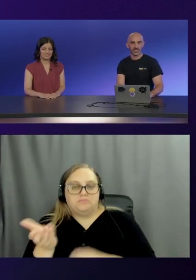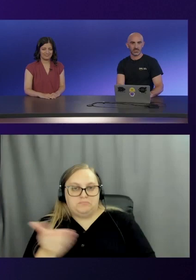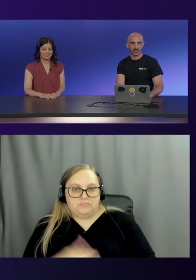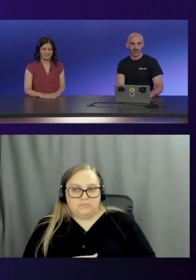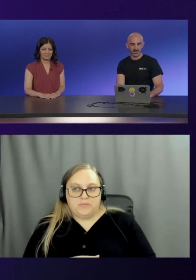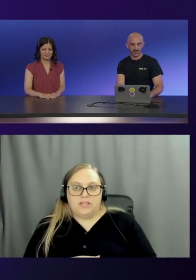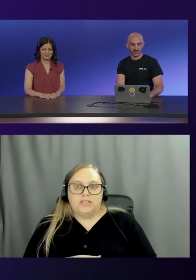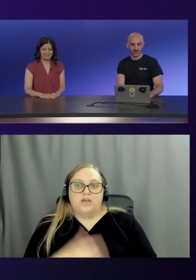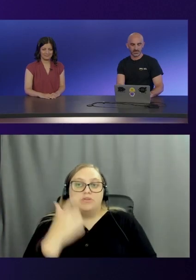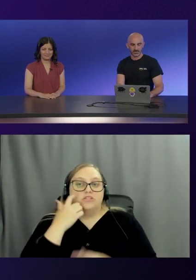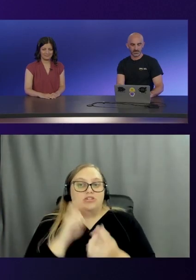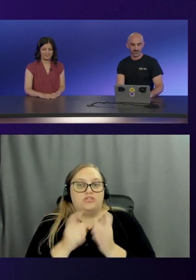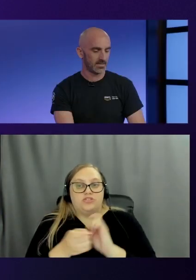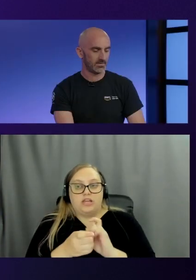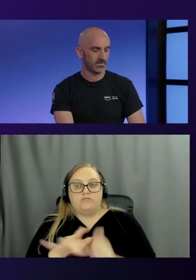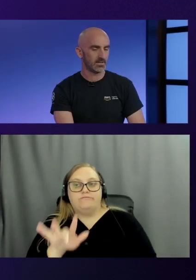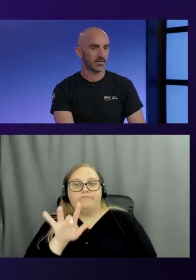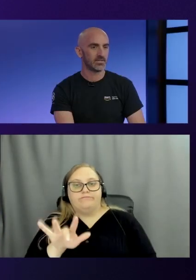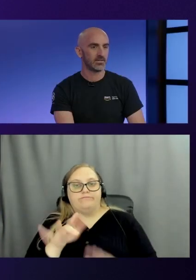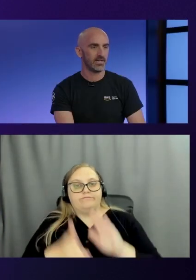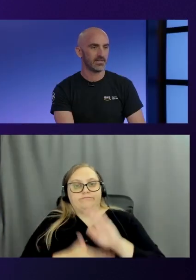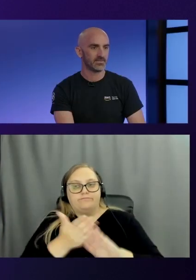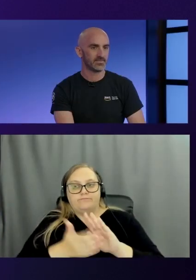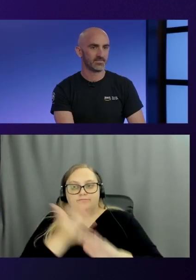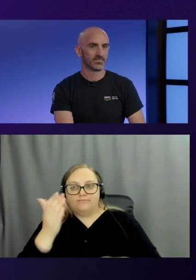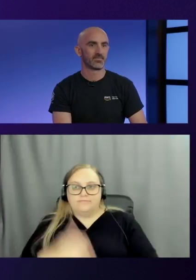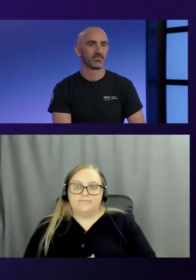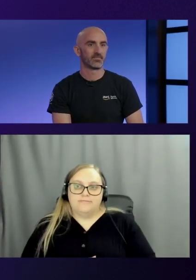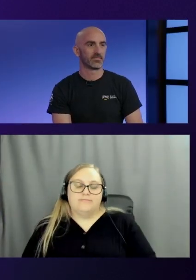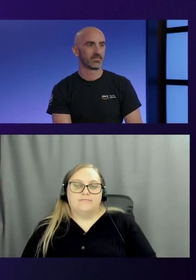just changed it there. And we'll click Generate.